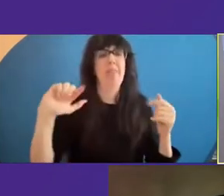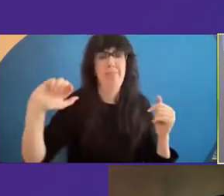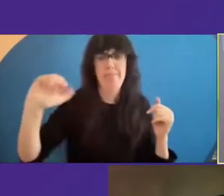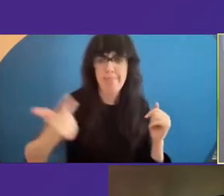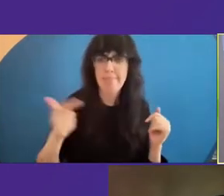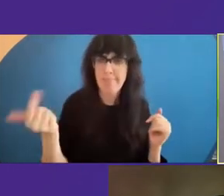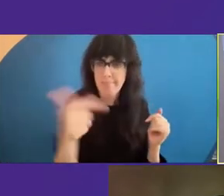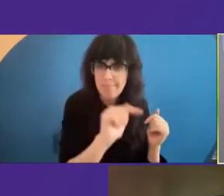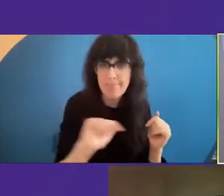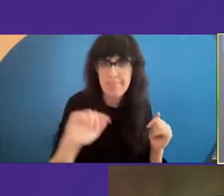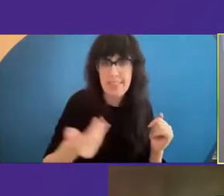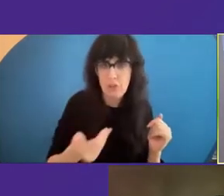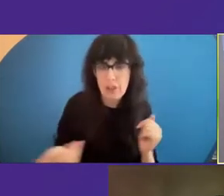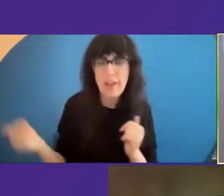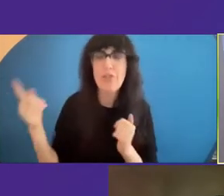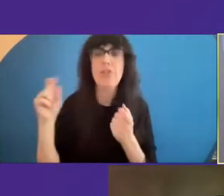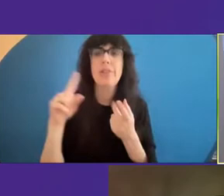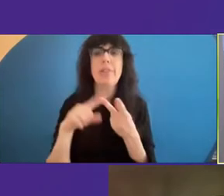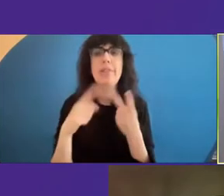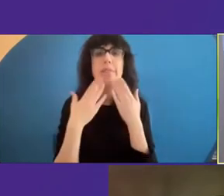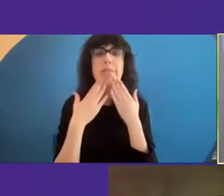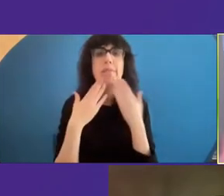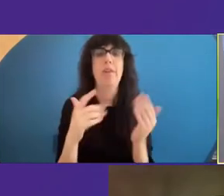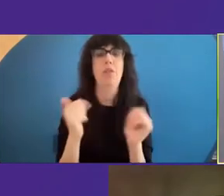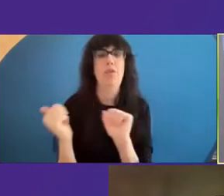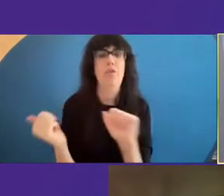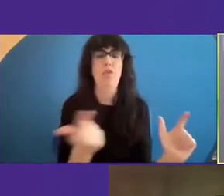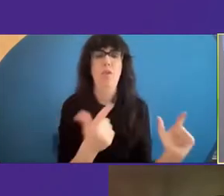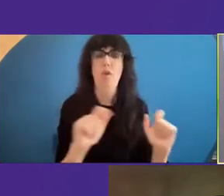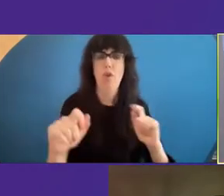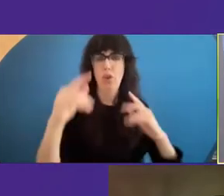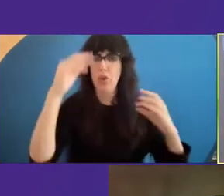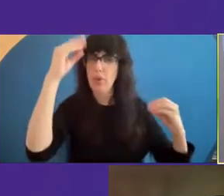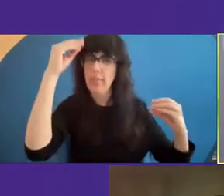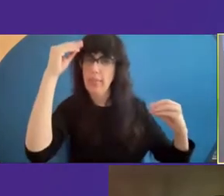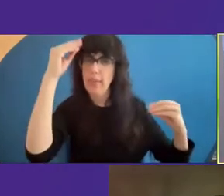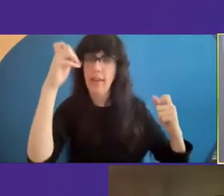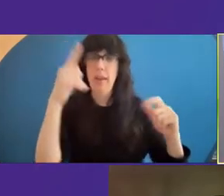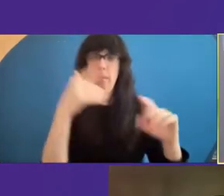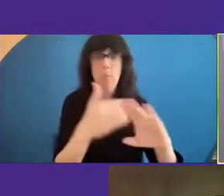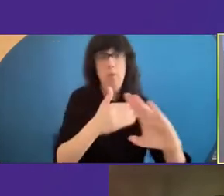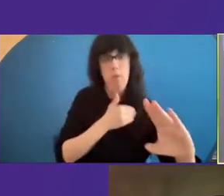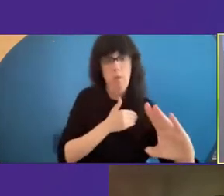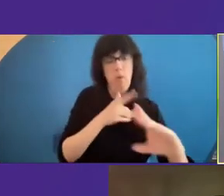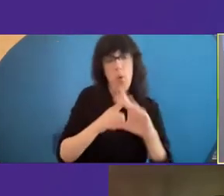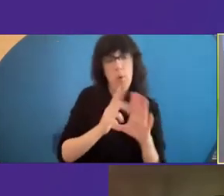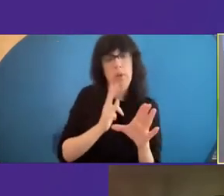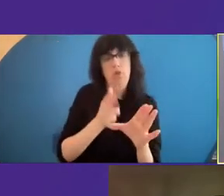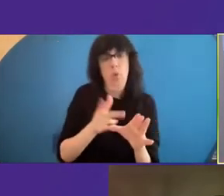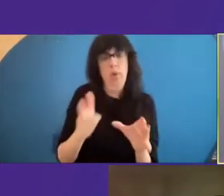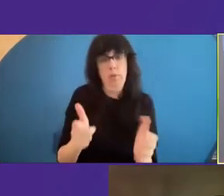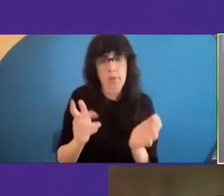introductions. And thanks so much for all of your thinking in advance of this conversation.